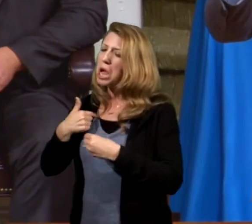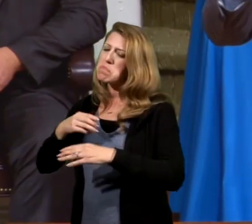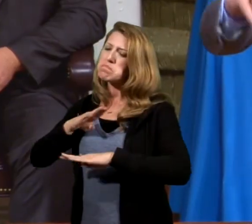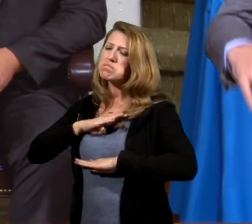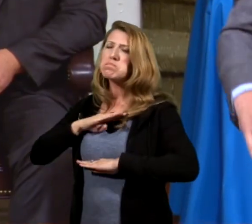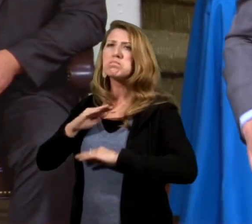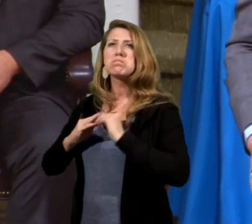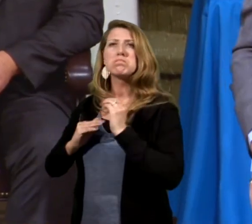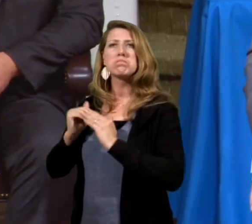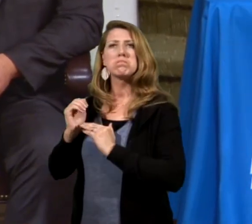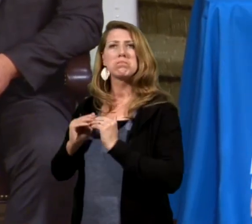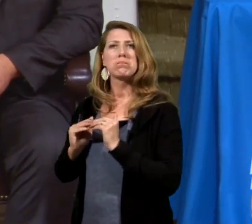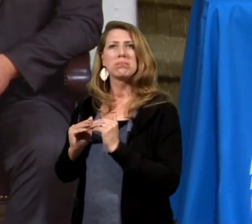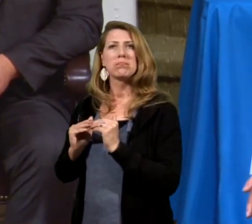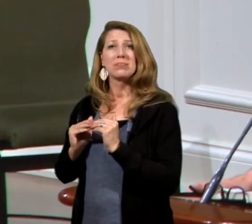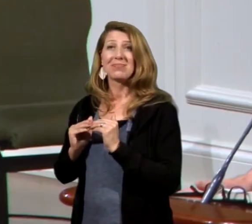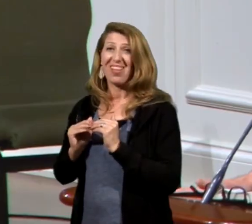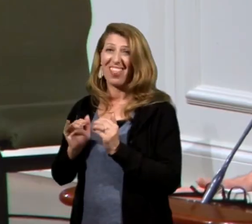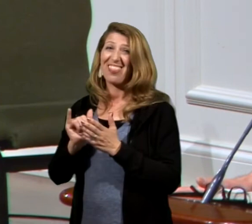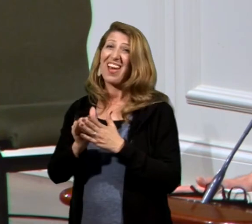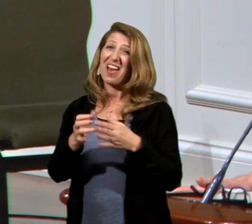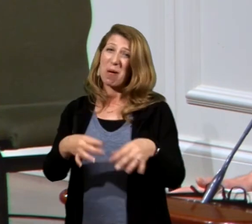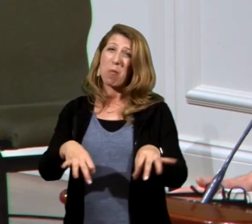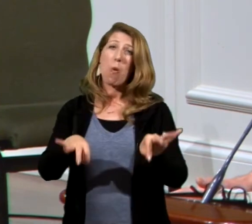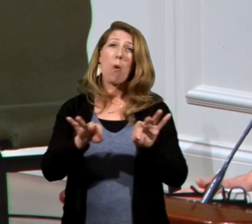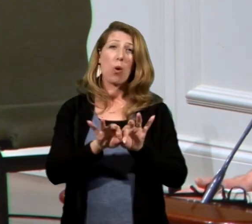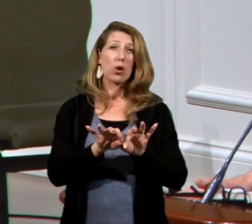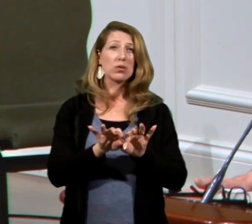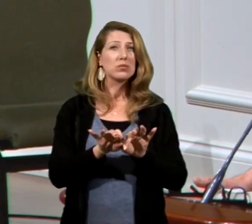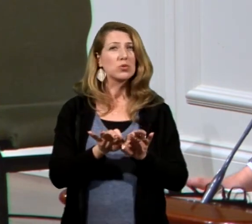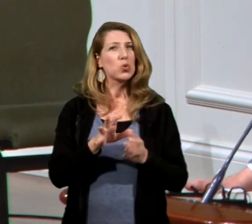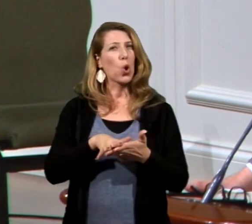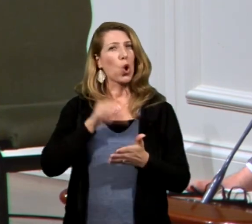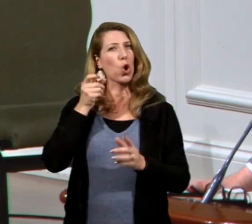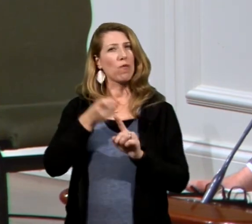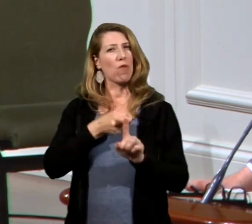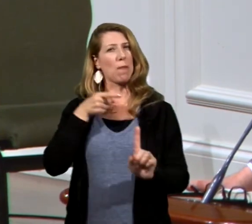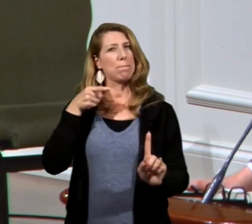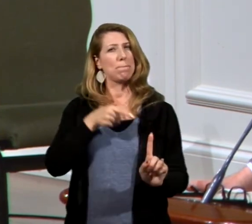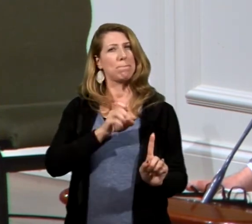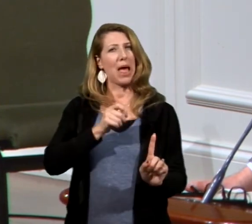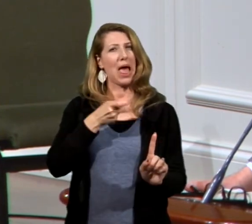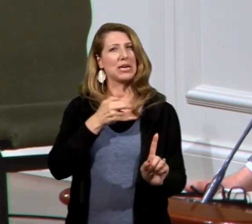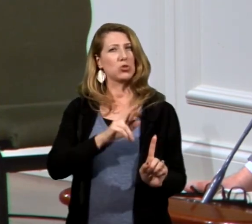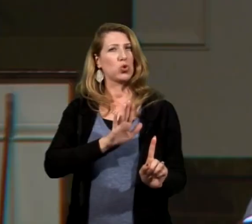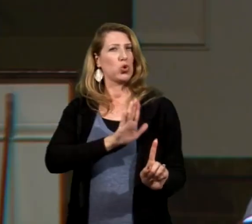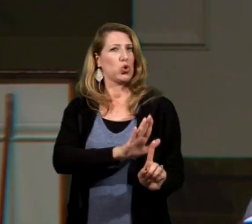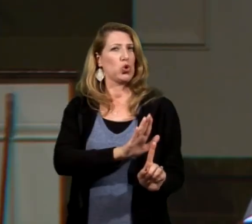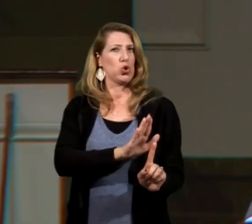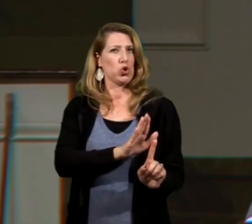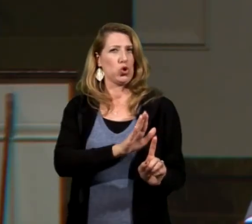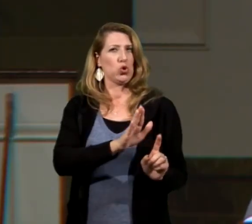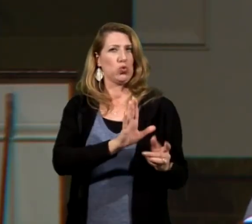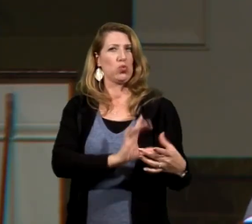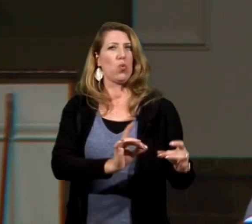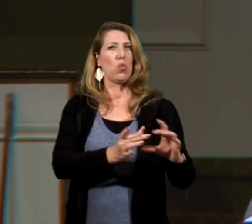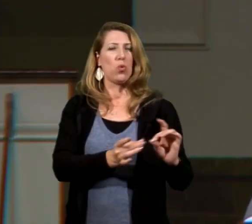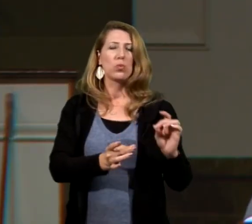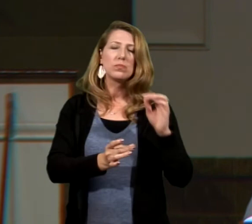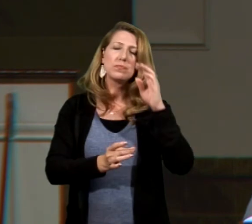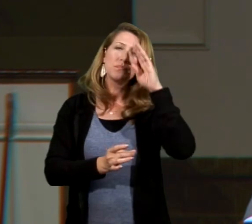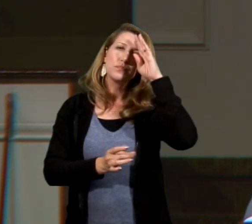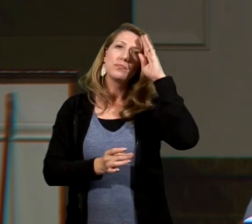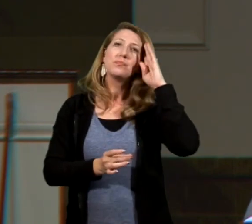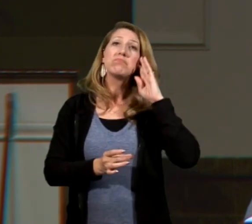I think it's an important thing that we can learn from Esther's testimony. One of the things I think that took her from being